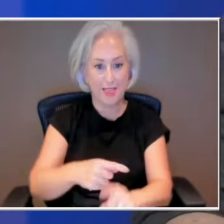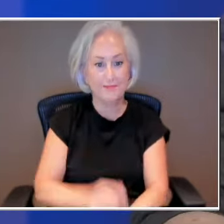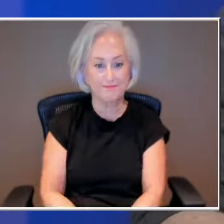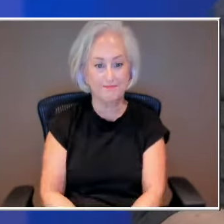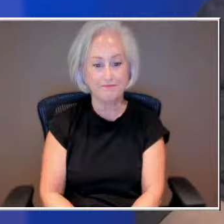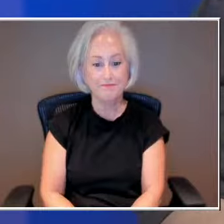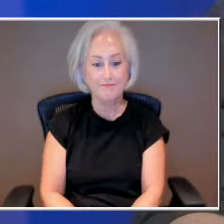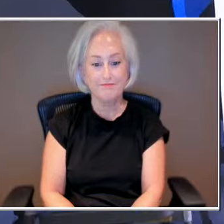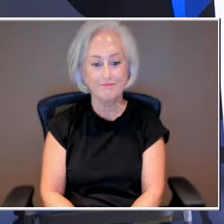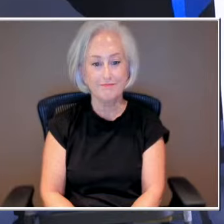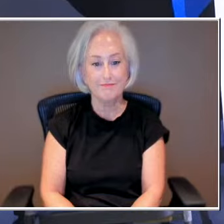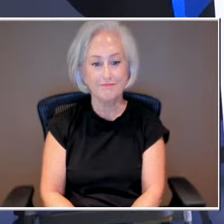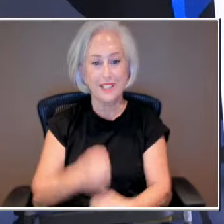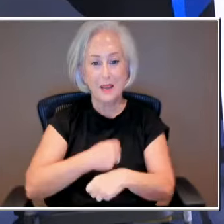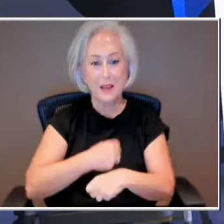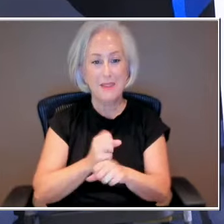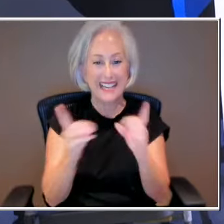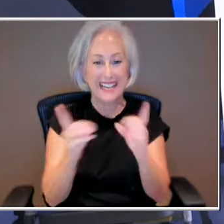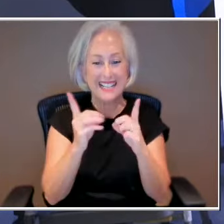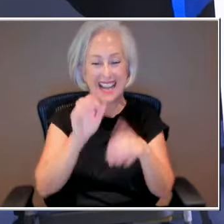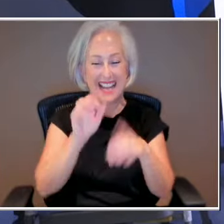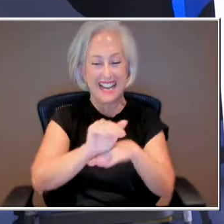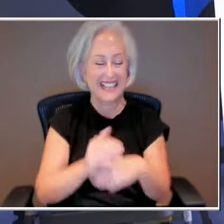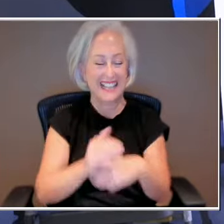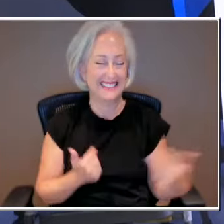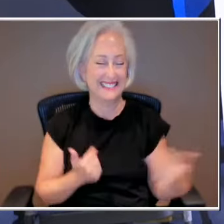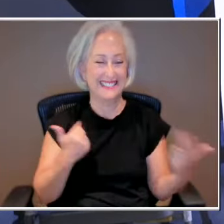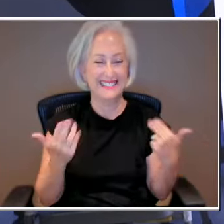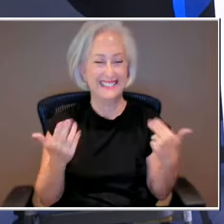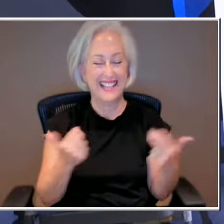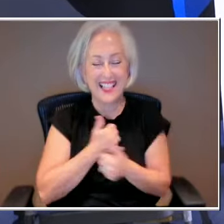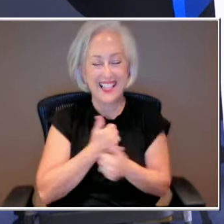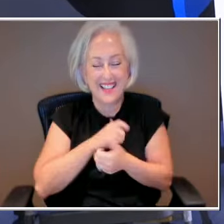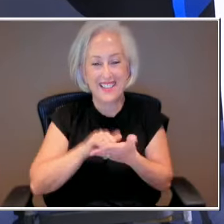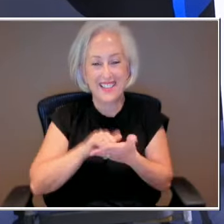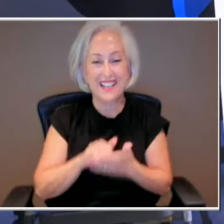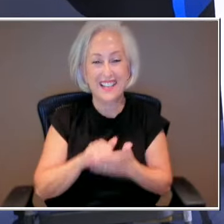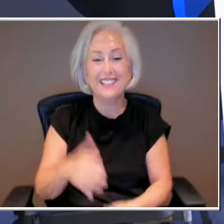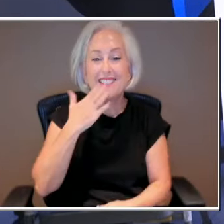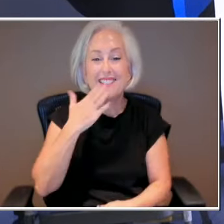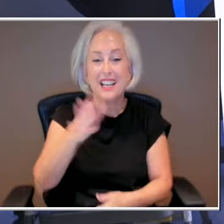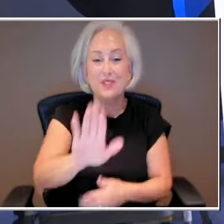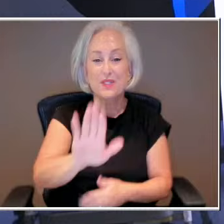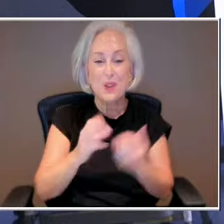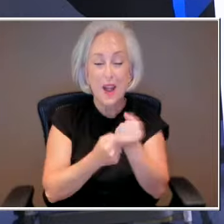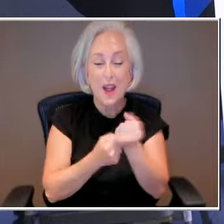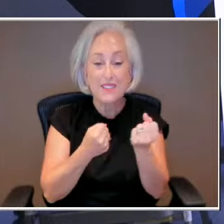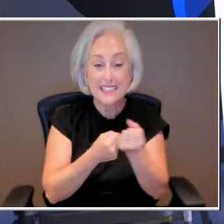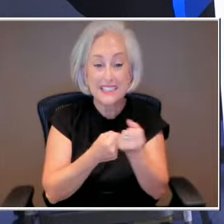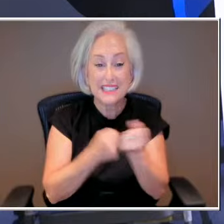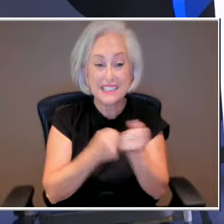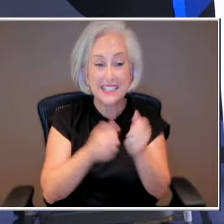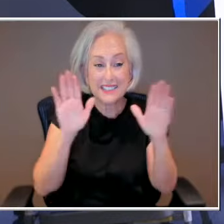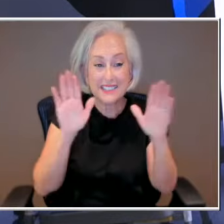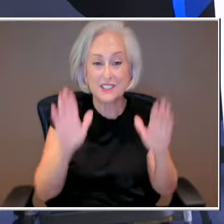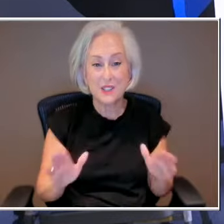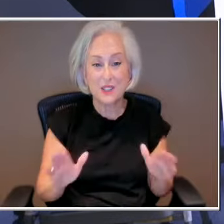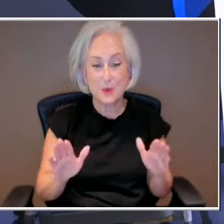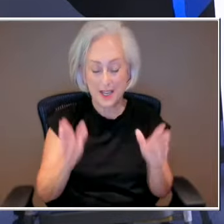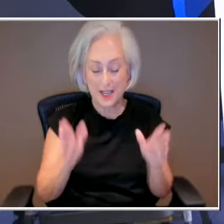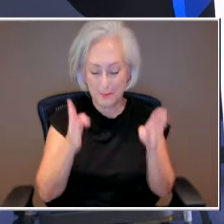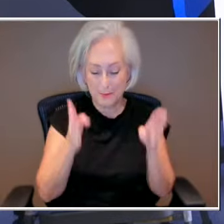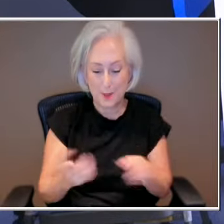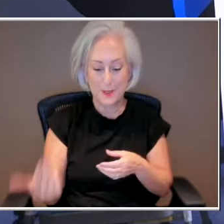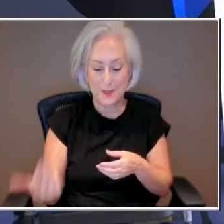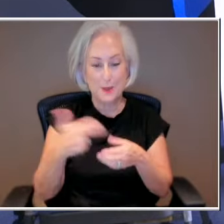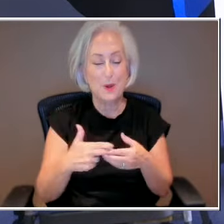night. I love it. Thank you for your advocacy. You've been such a great guest for us. We really appreciate you. Bret,